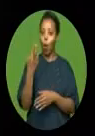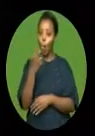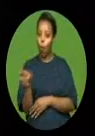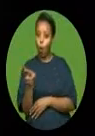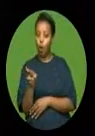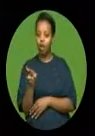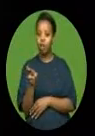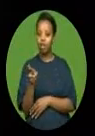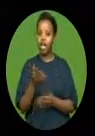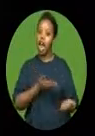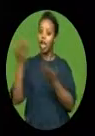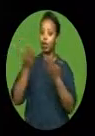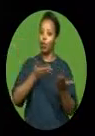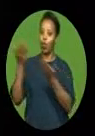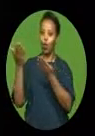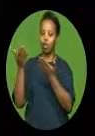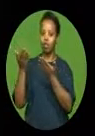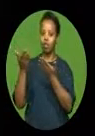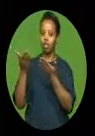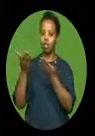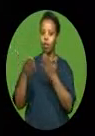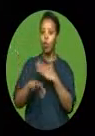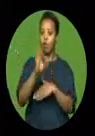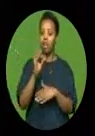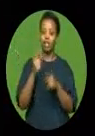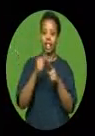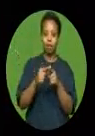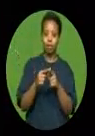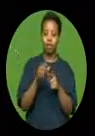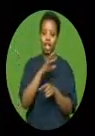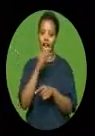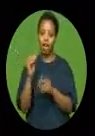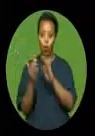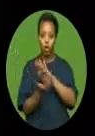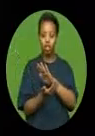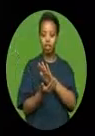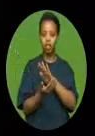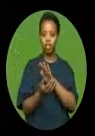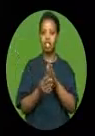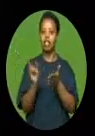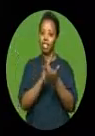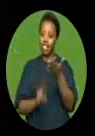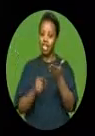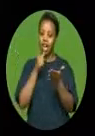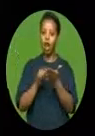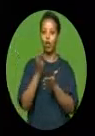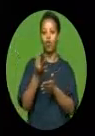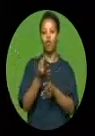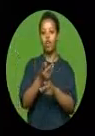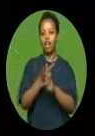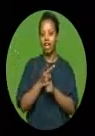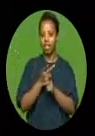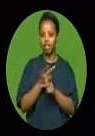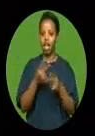or exporter, provided that the terms and conditions stated in the letter of